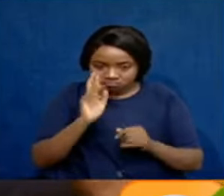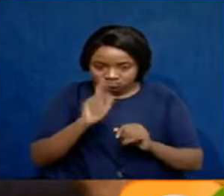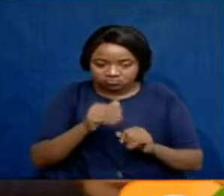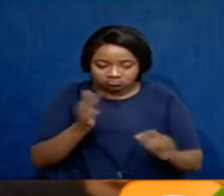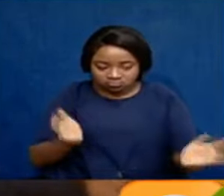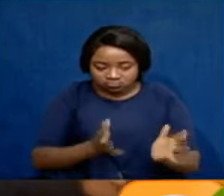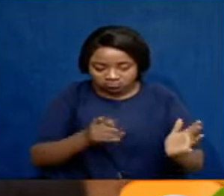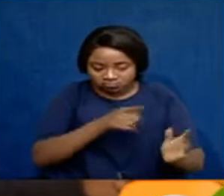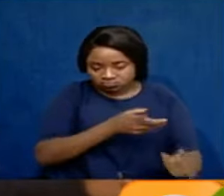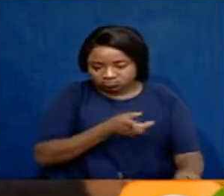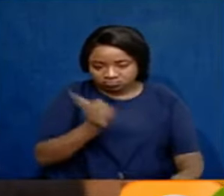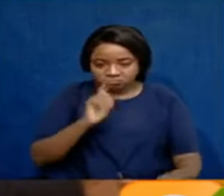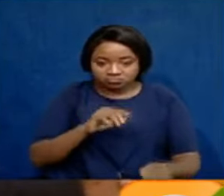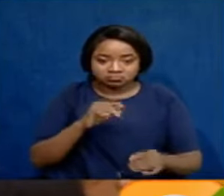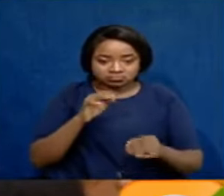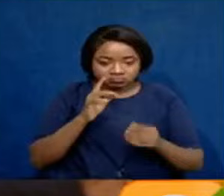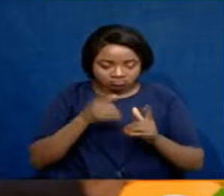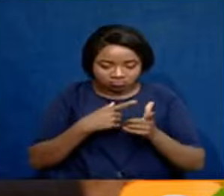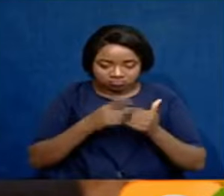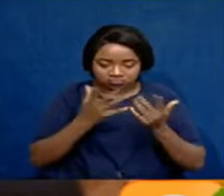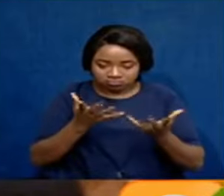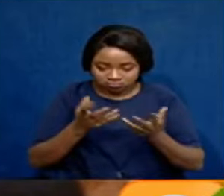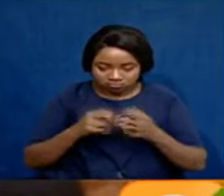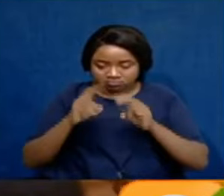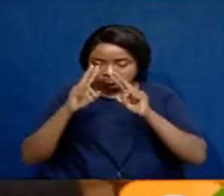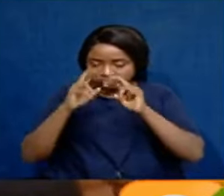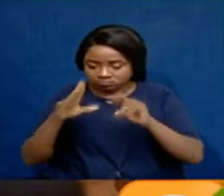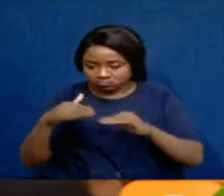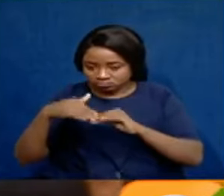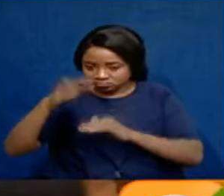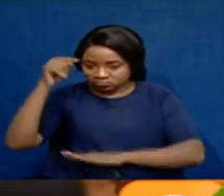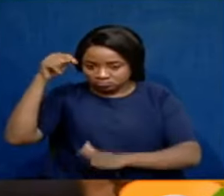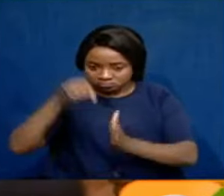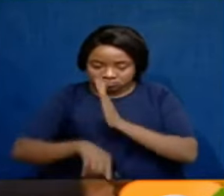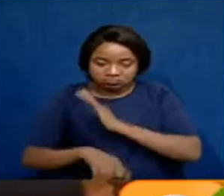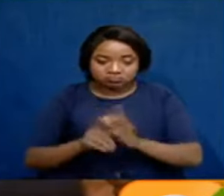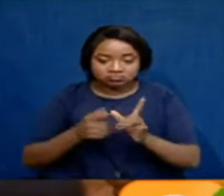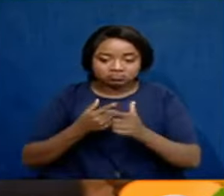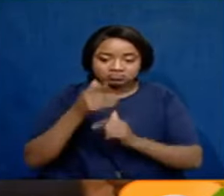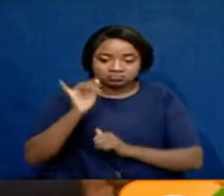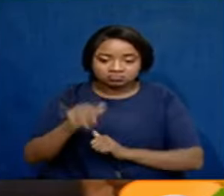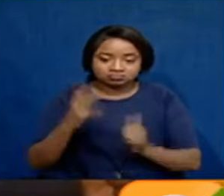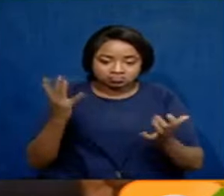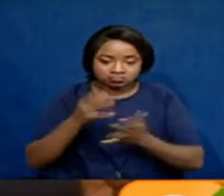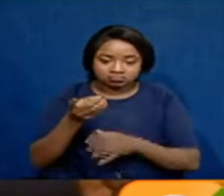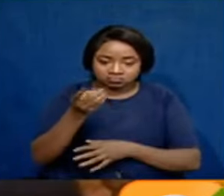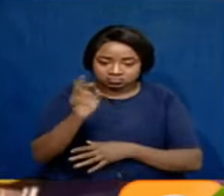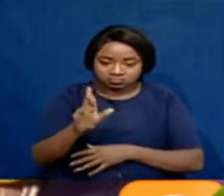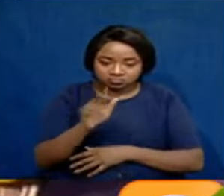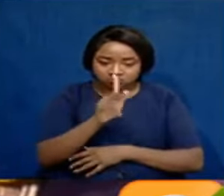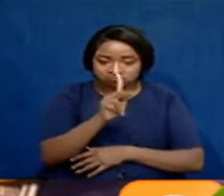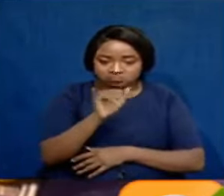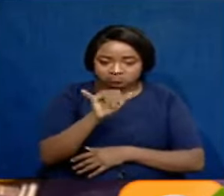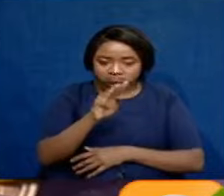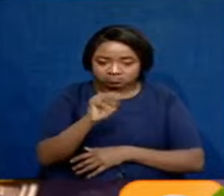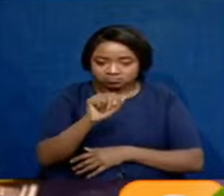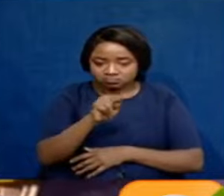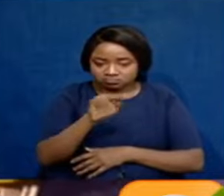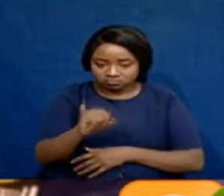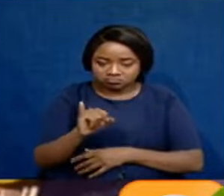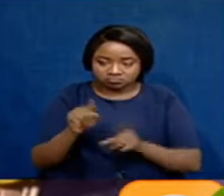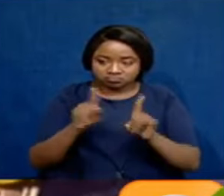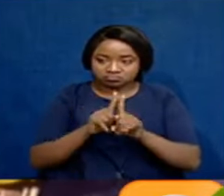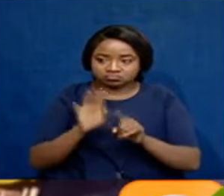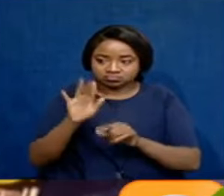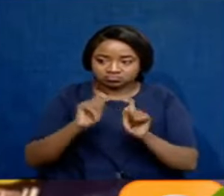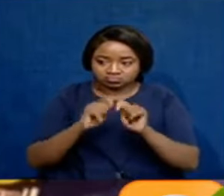could have it. So further tests have to be done to confirm. And that's where Dr. Kimani and his team, the urologists, come in. Mm-hmm. Yes.